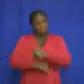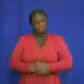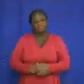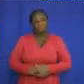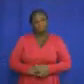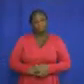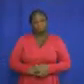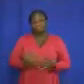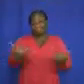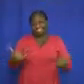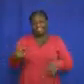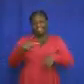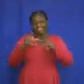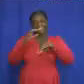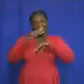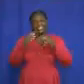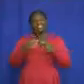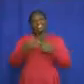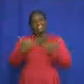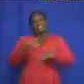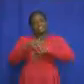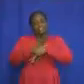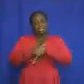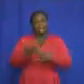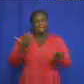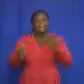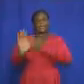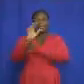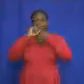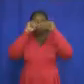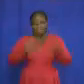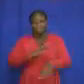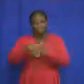May God bless us all in our homeland Ghana and make her great